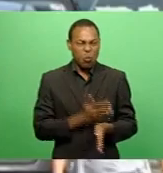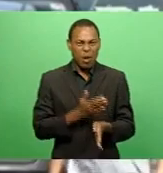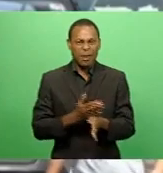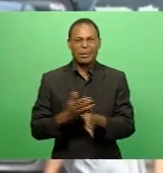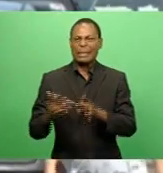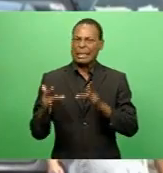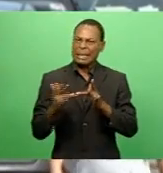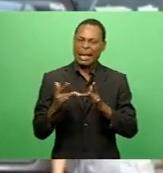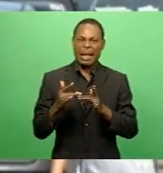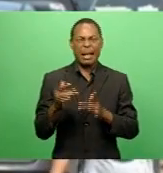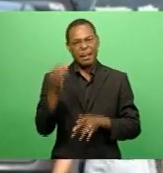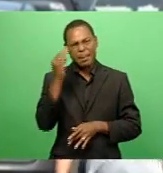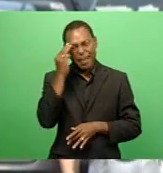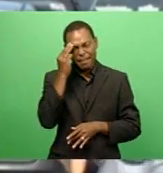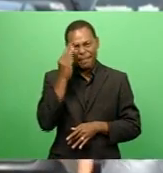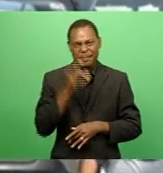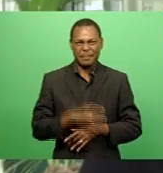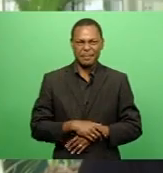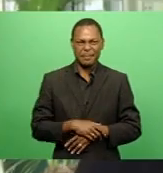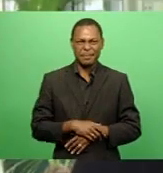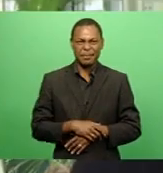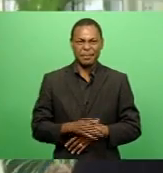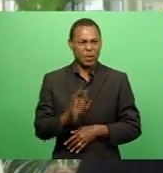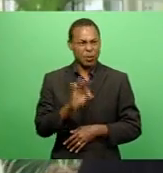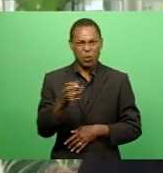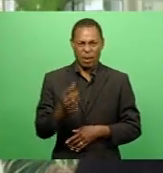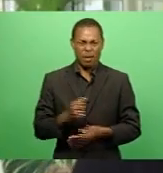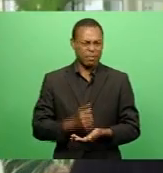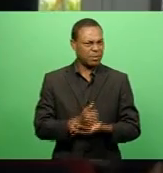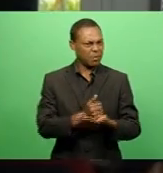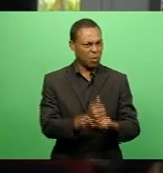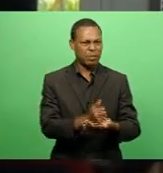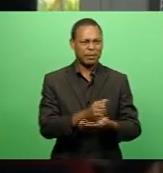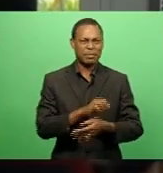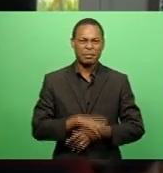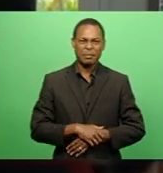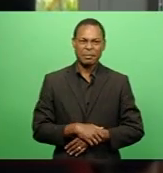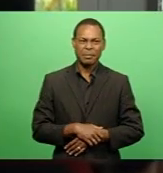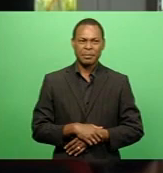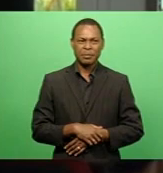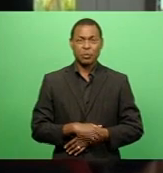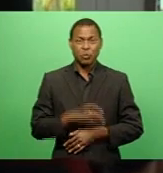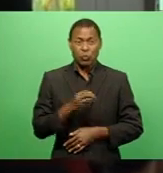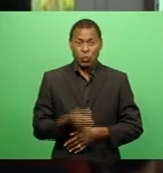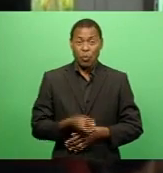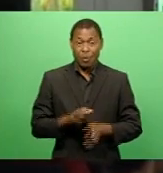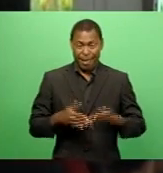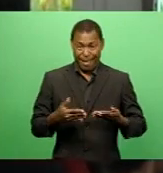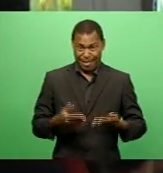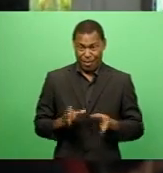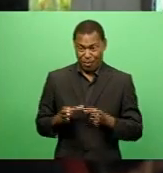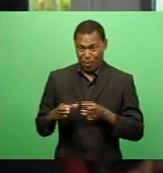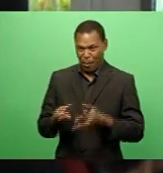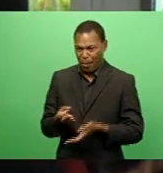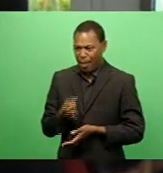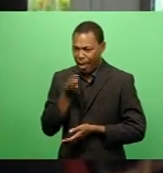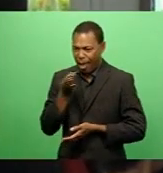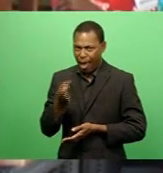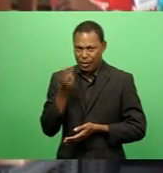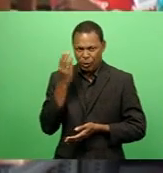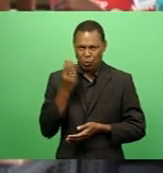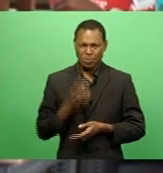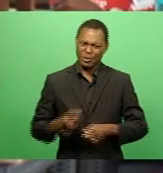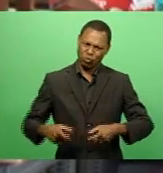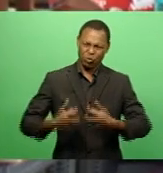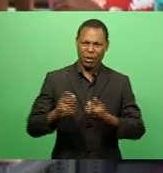and not having enough support. Graduate Women Fiji is urging women and girls to challenge themselves. And